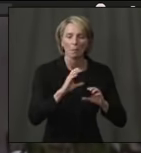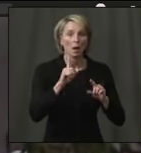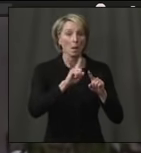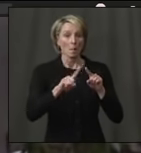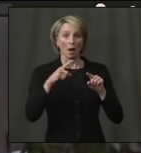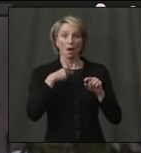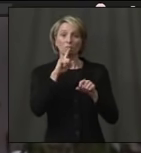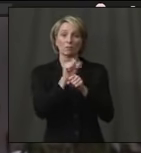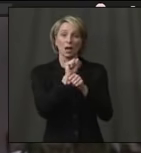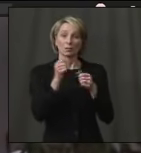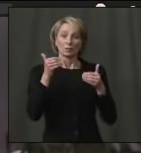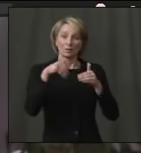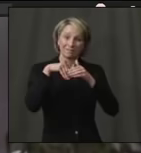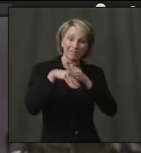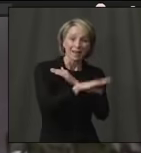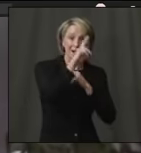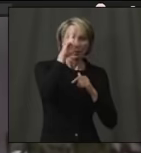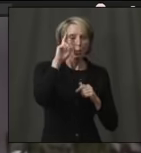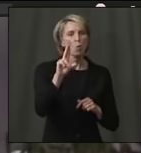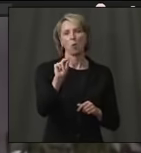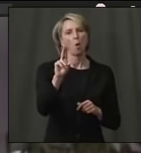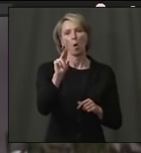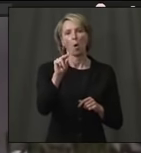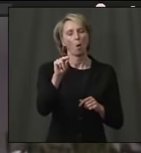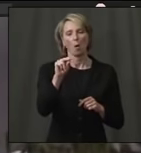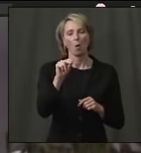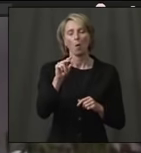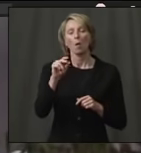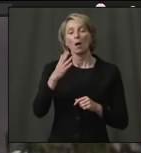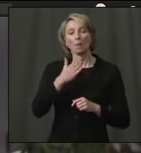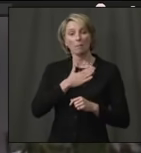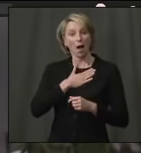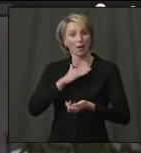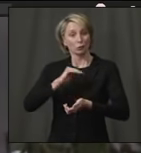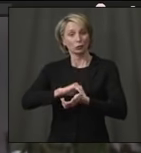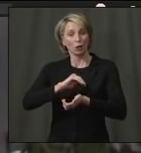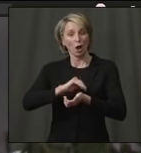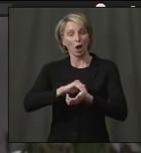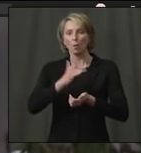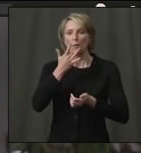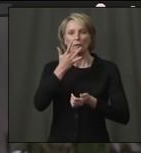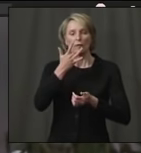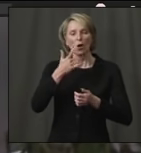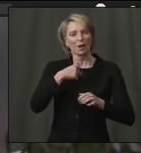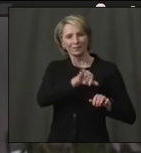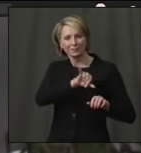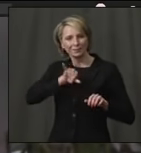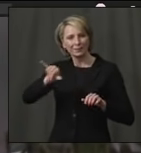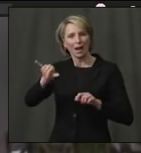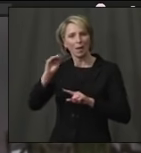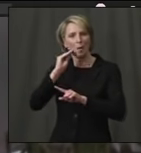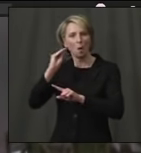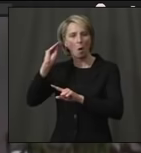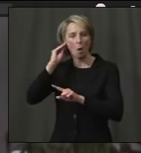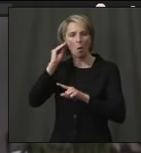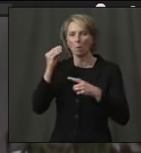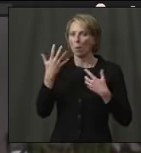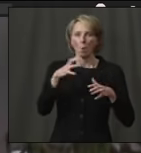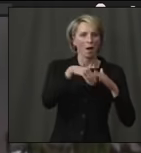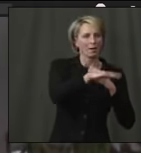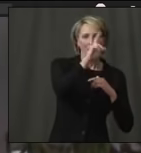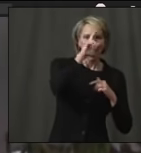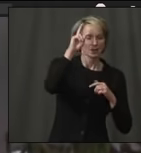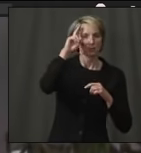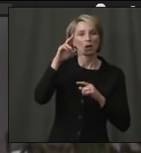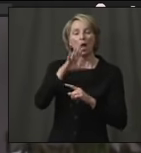admitted. What I was saying is that my personal physician here wanted to keep me out of the hospital, and as long as I had the